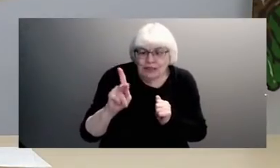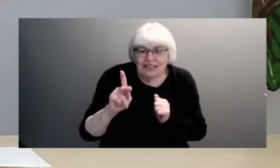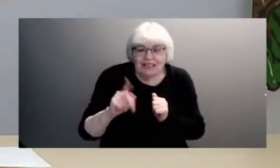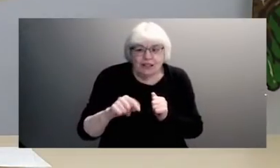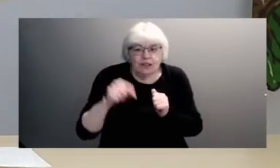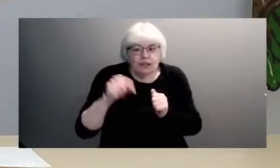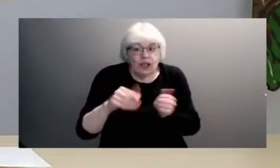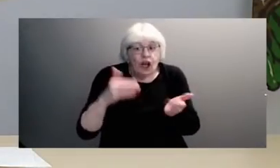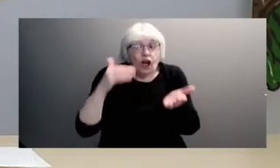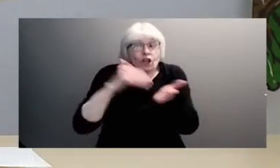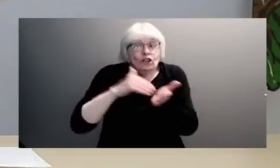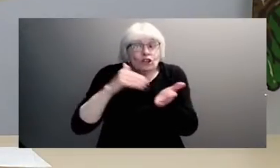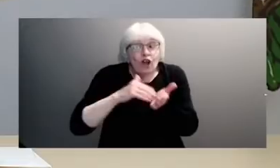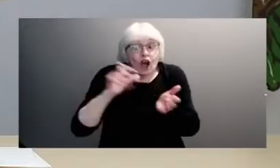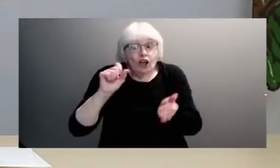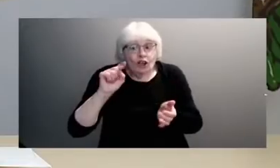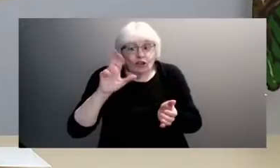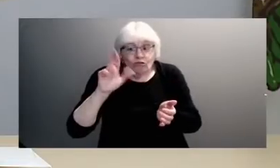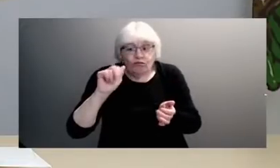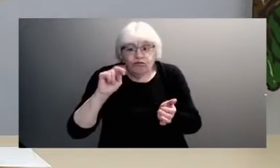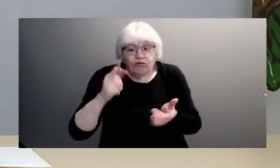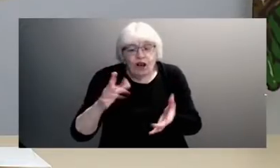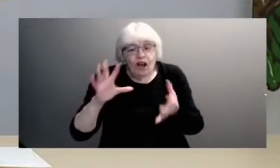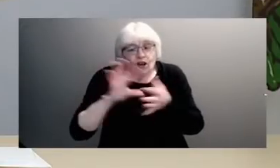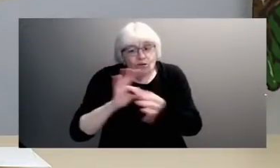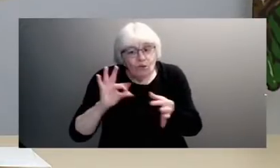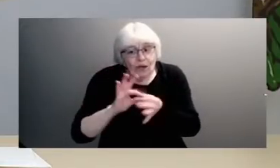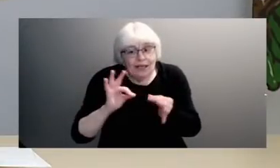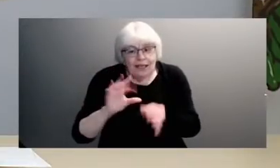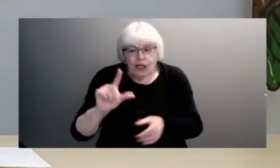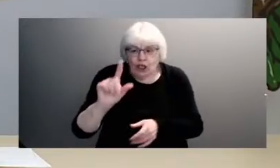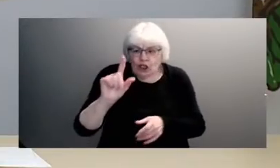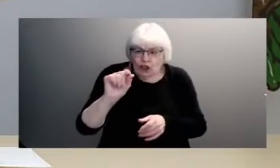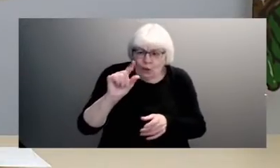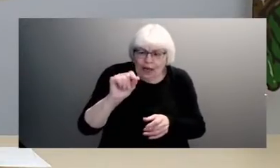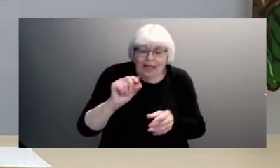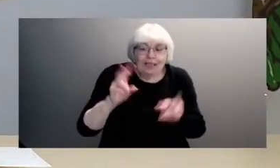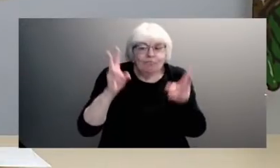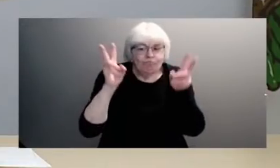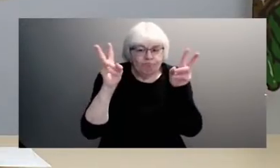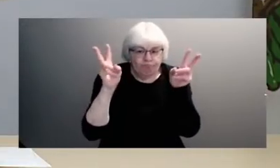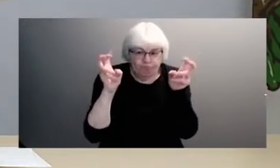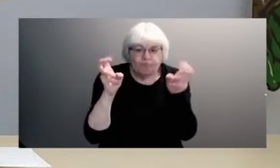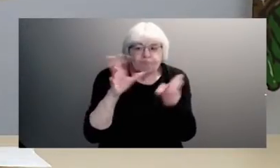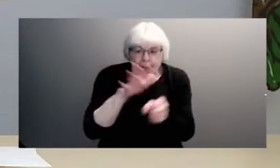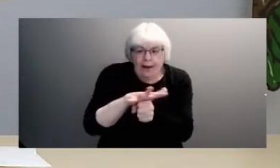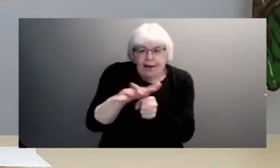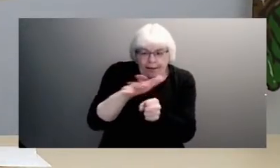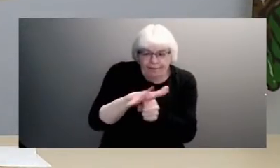Dr. Russell, the steady 20. And so we are consistent in terms of that number.